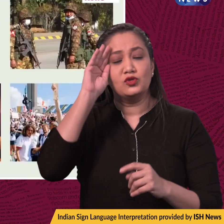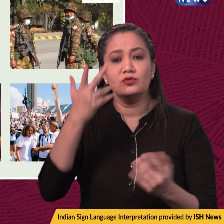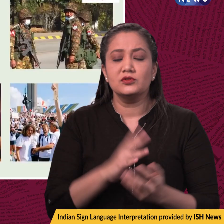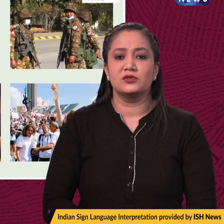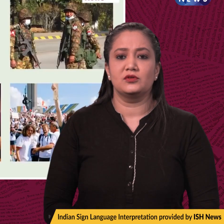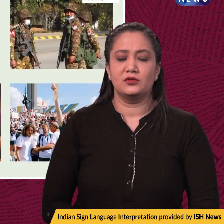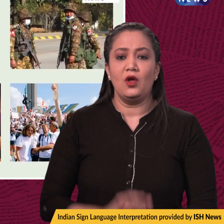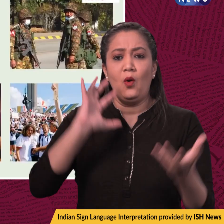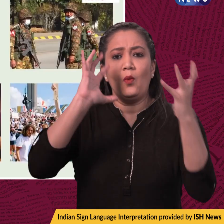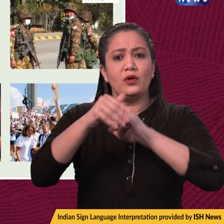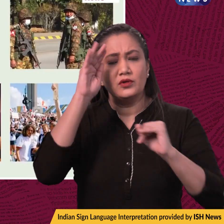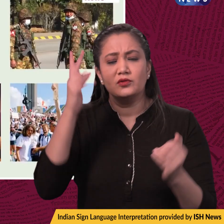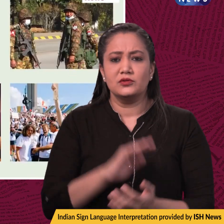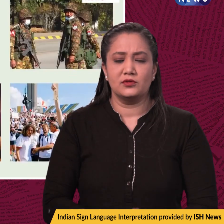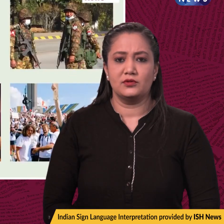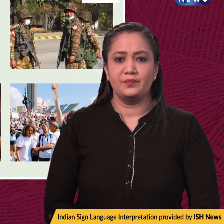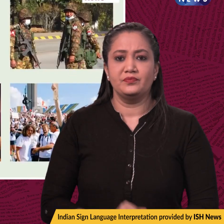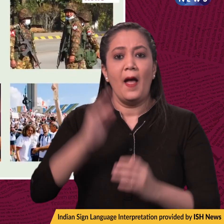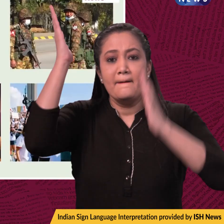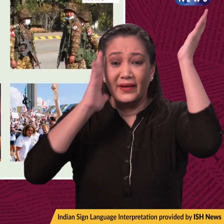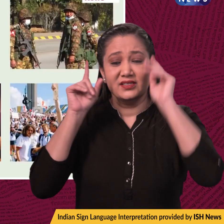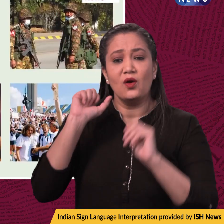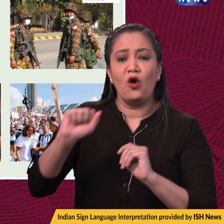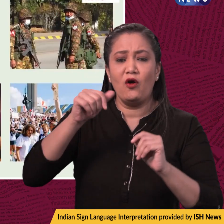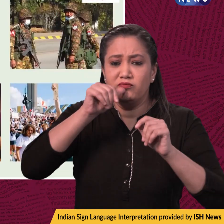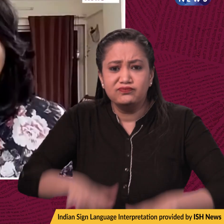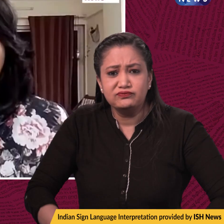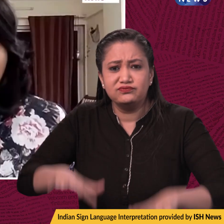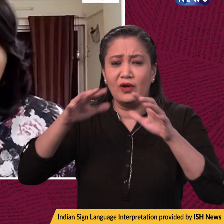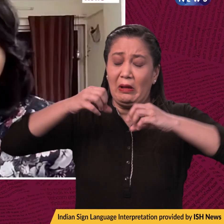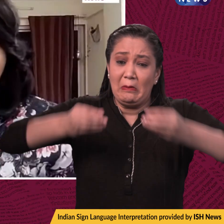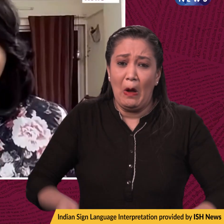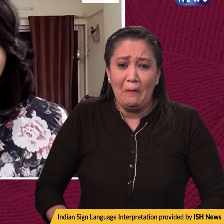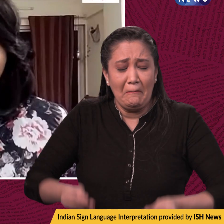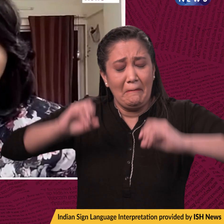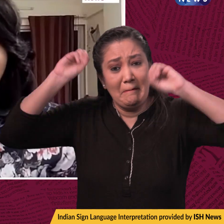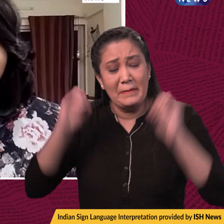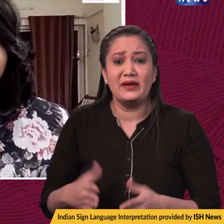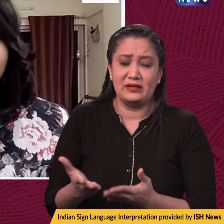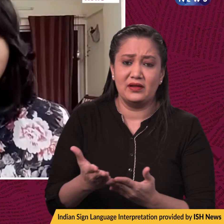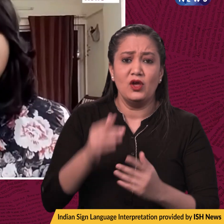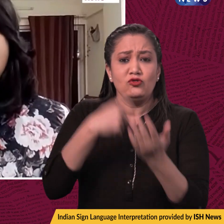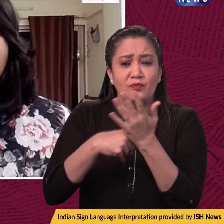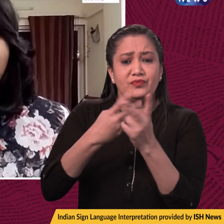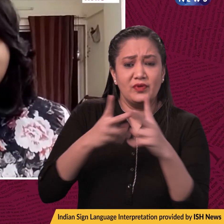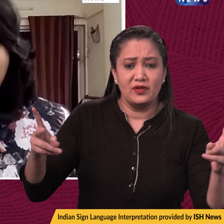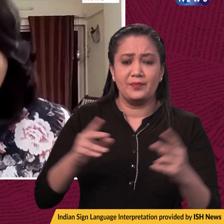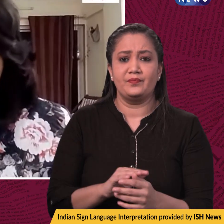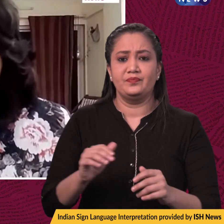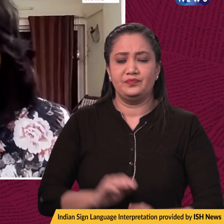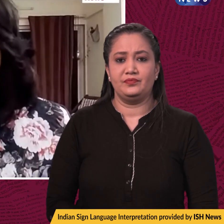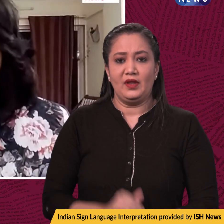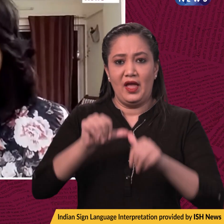coming in from across the world. An update now on Malaysia floods. Now it's getting worse, it seems, according to several reports. According